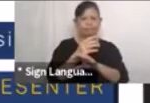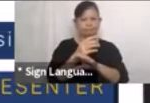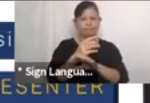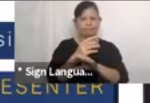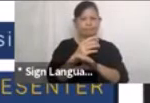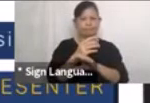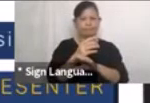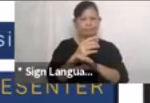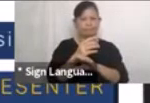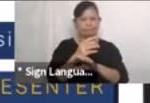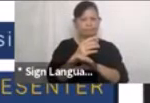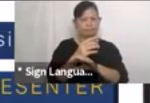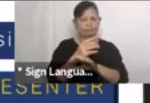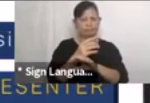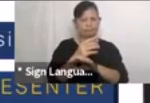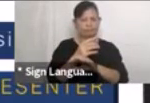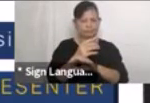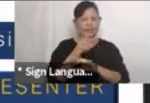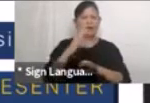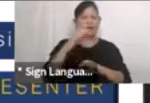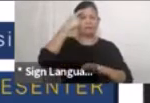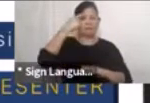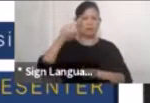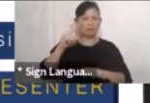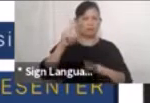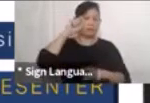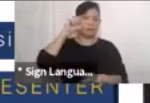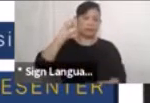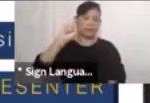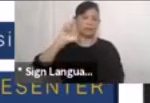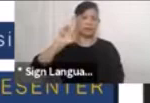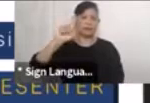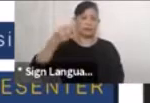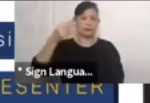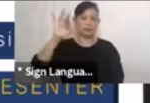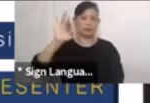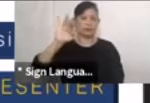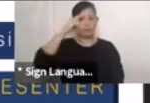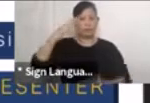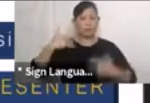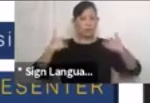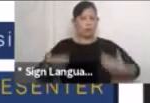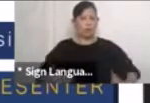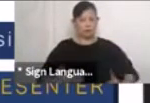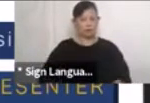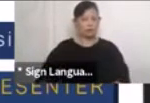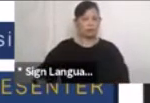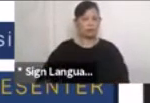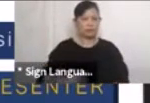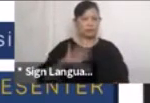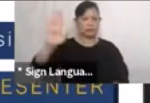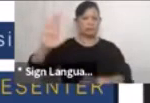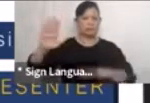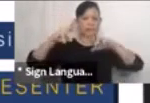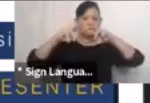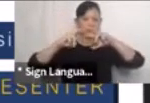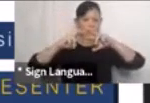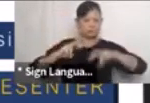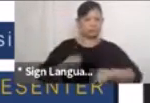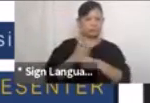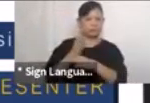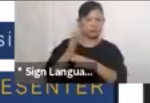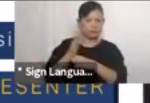unaddressed after a lower limb disability. And Seri Chanda, she is the researcher scholar,